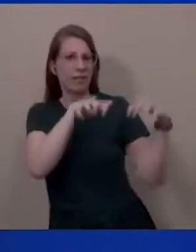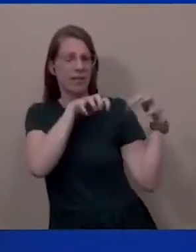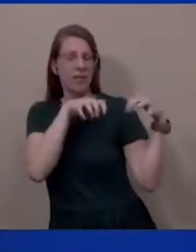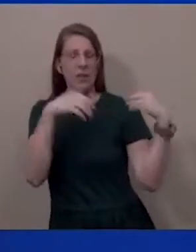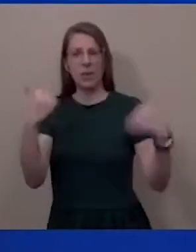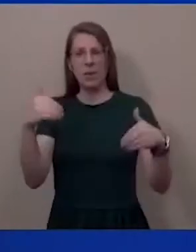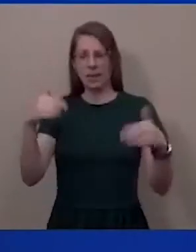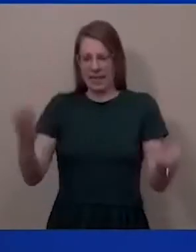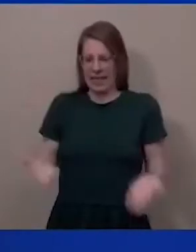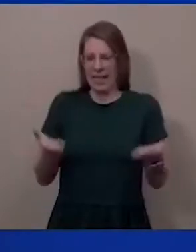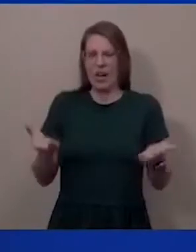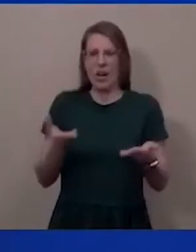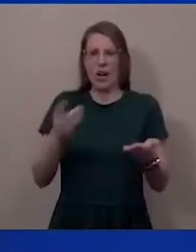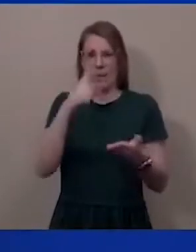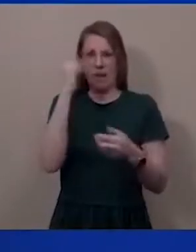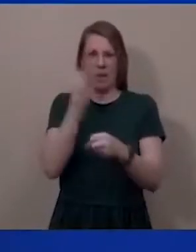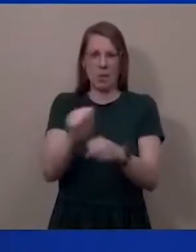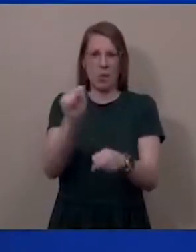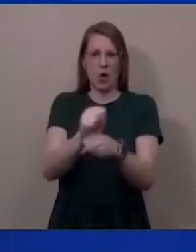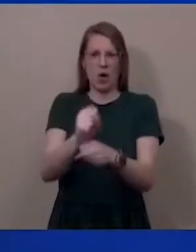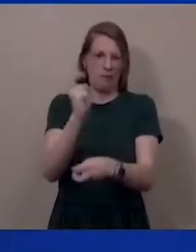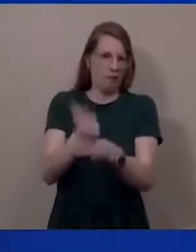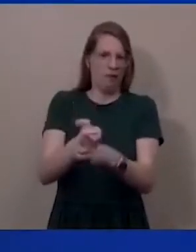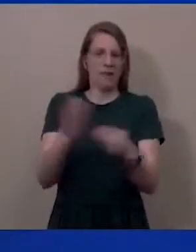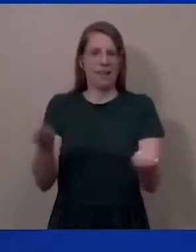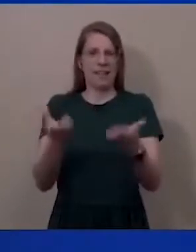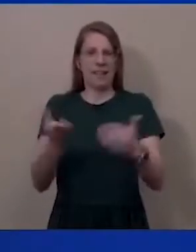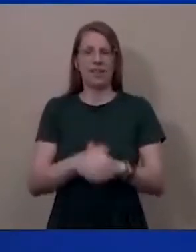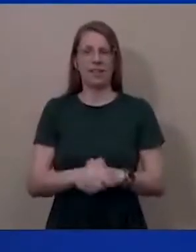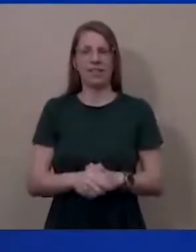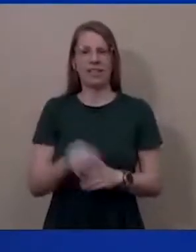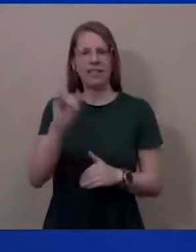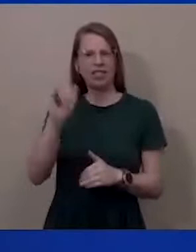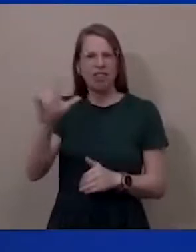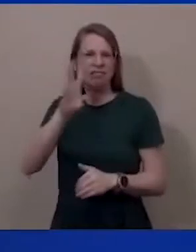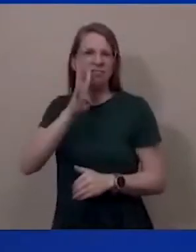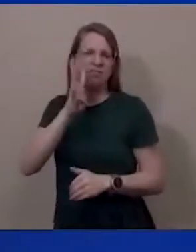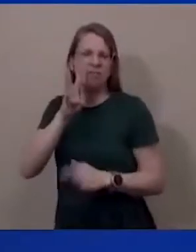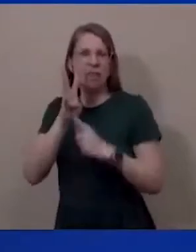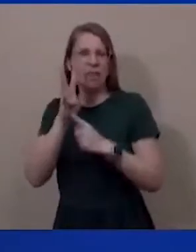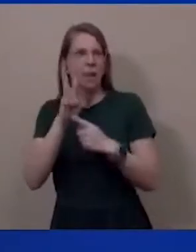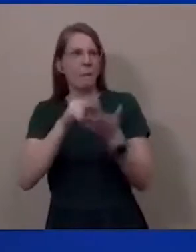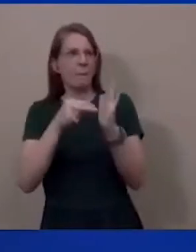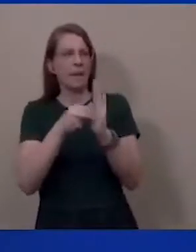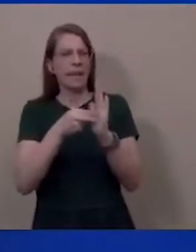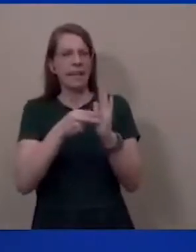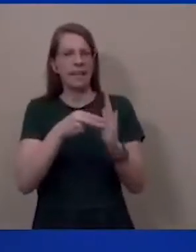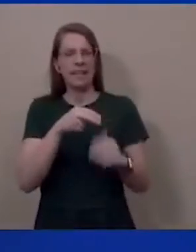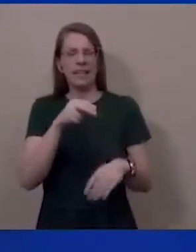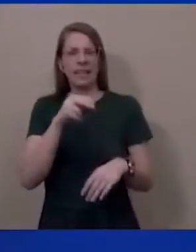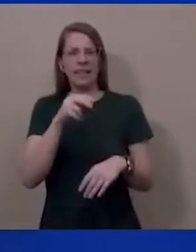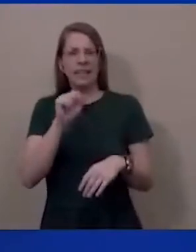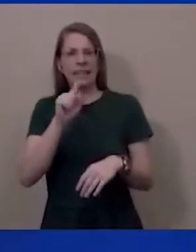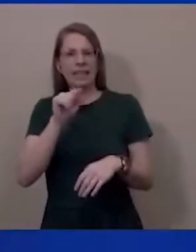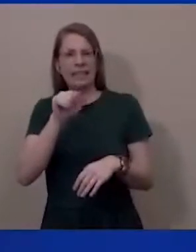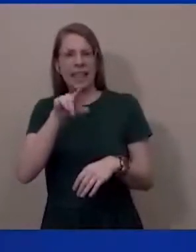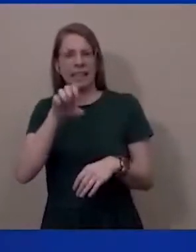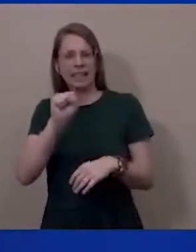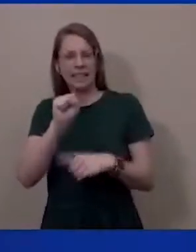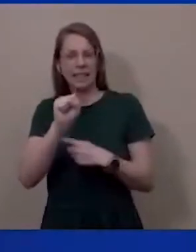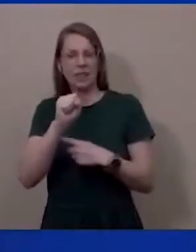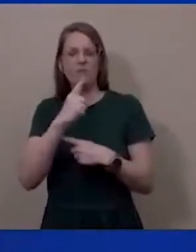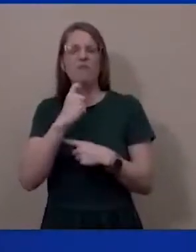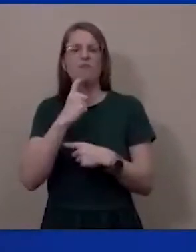has done. Thank you, Captain Stites. Yeah, I think I'm more like Ensign Stites, you know, one of those red shirts who can get knocked off from